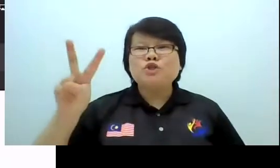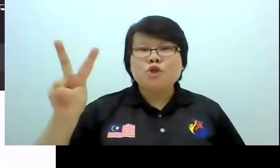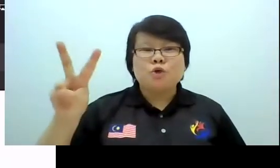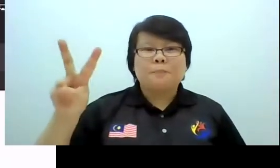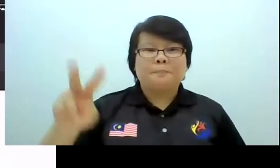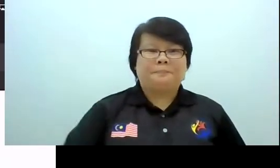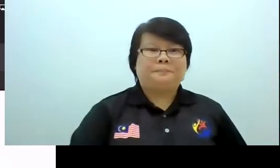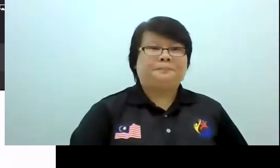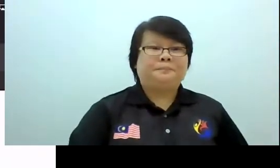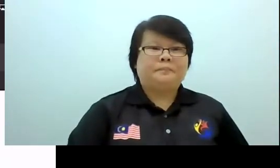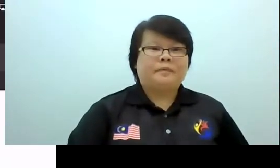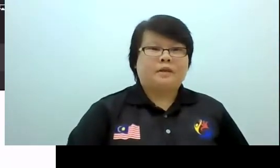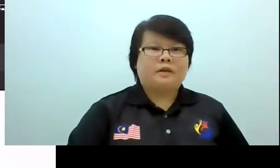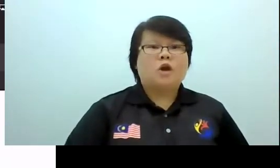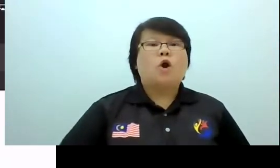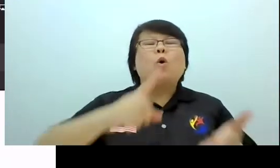Number two.